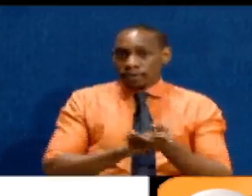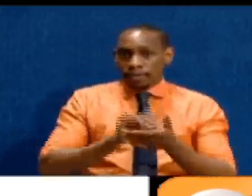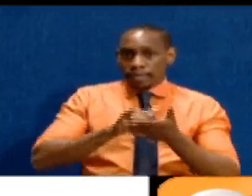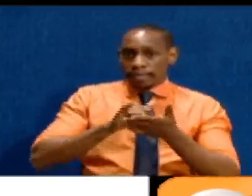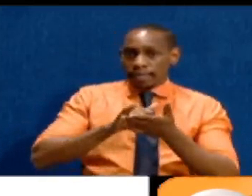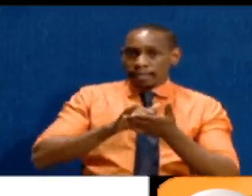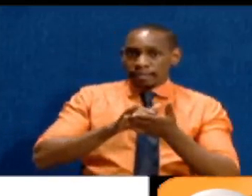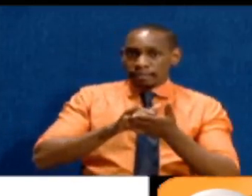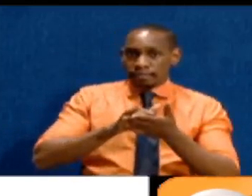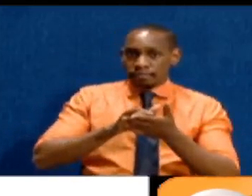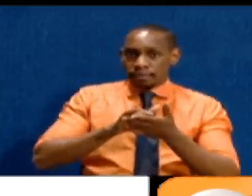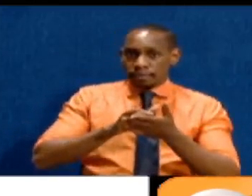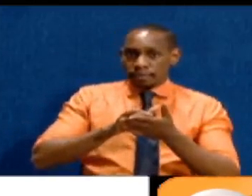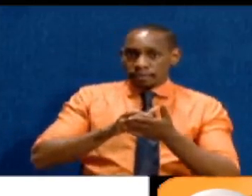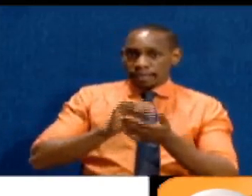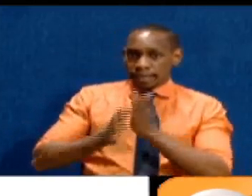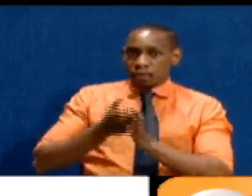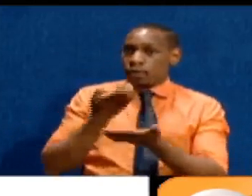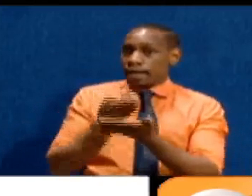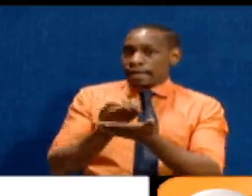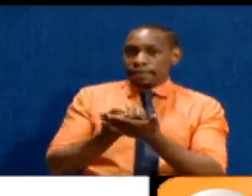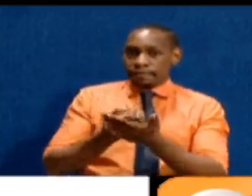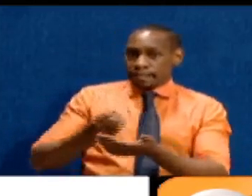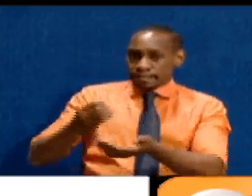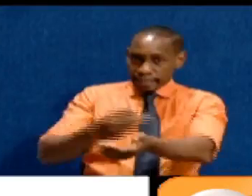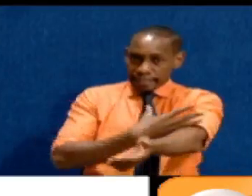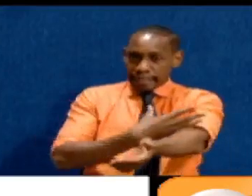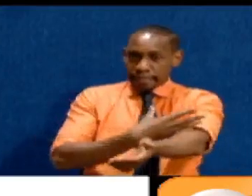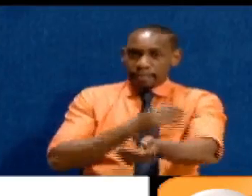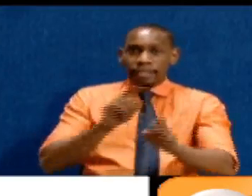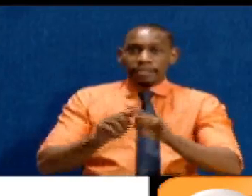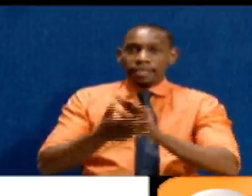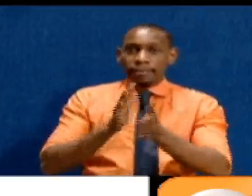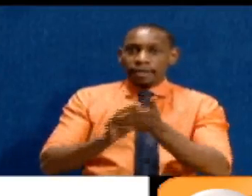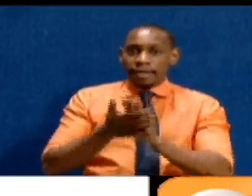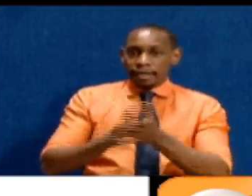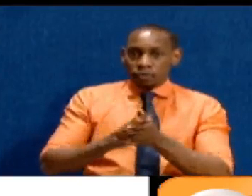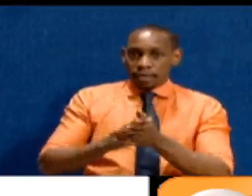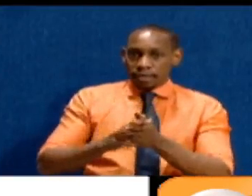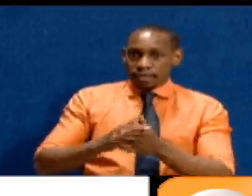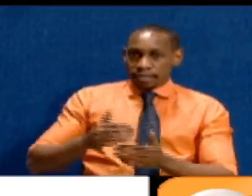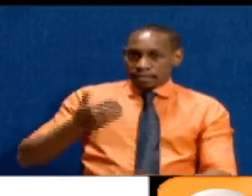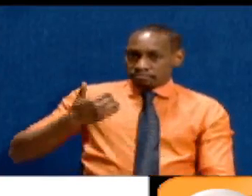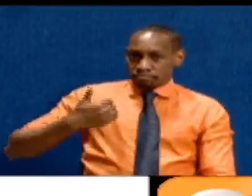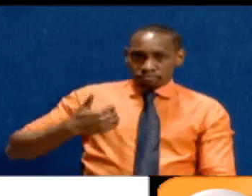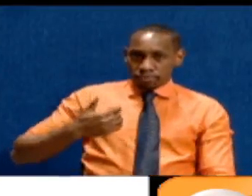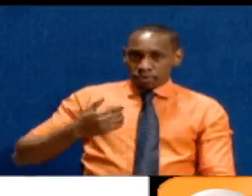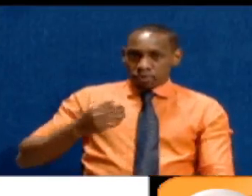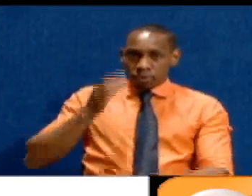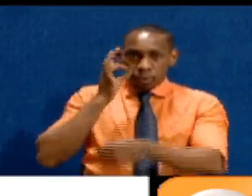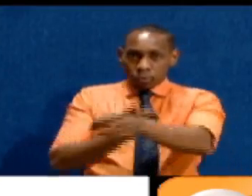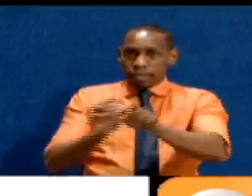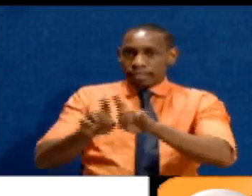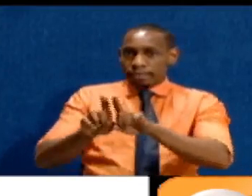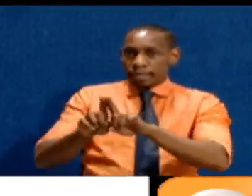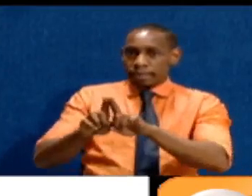lymph nodes which were here, there was no evidence of cancer, neither on the mastectomy scar, and the nodule